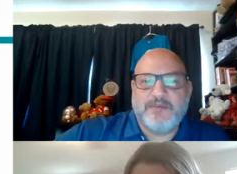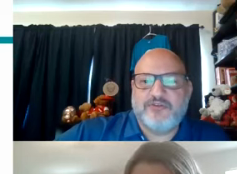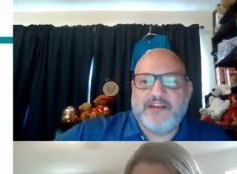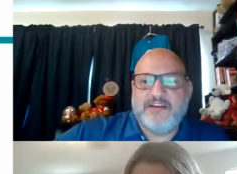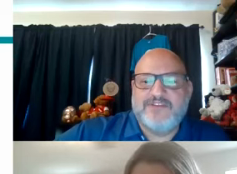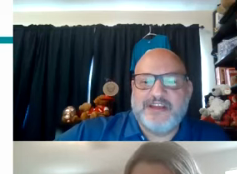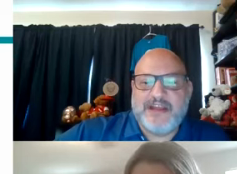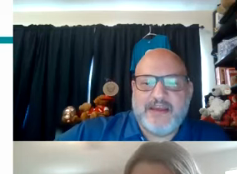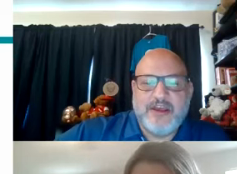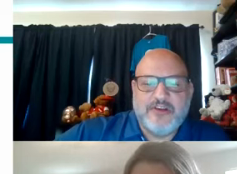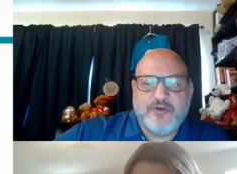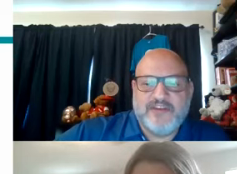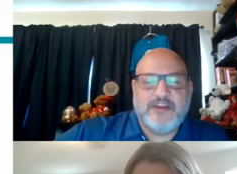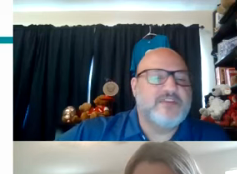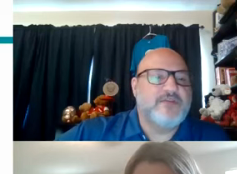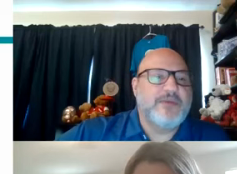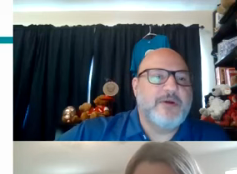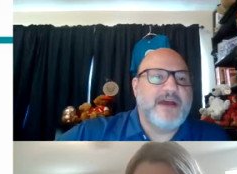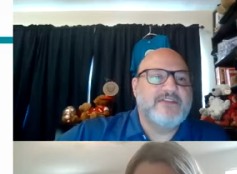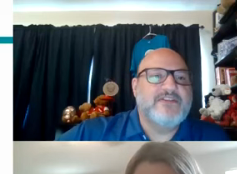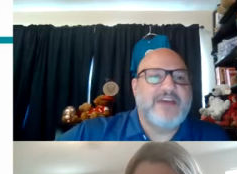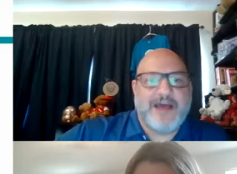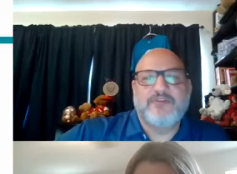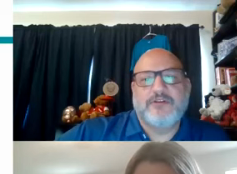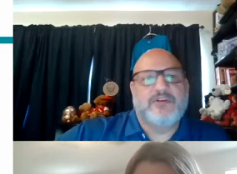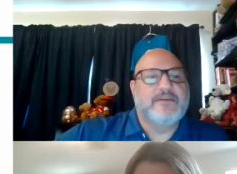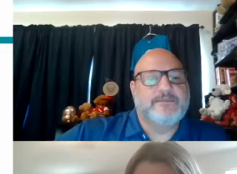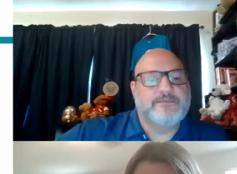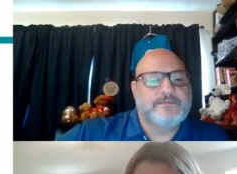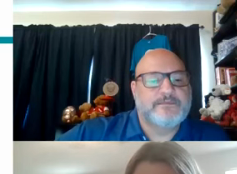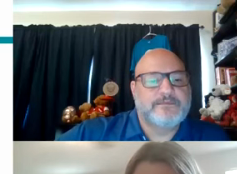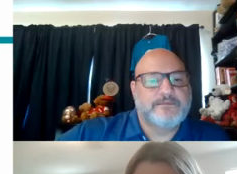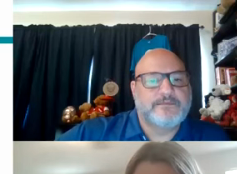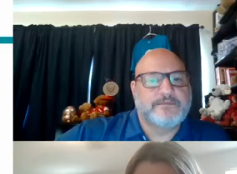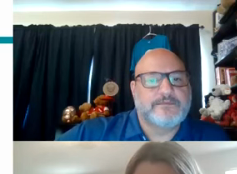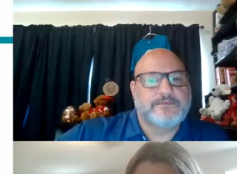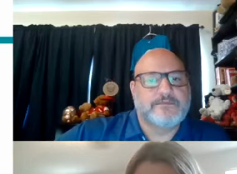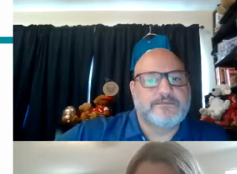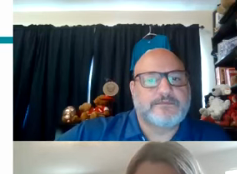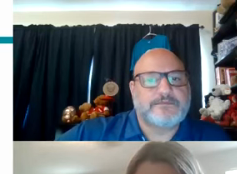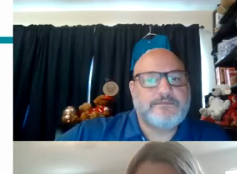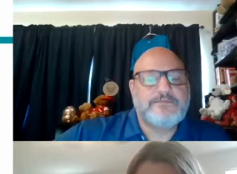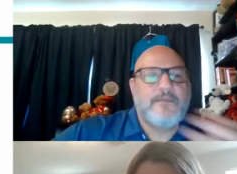go from a strand of DNA to a sequence of amino acids? Absolutely.